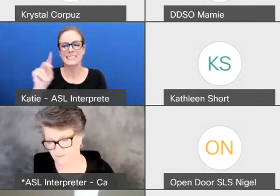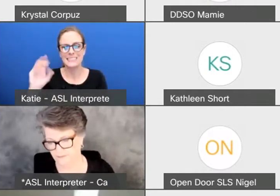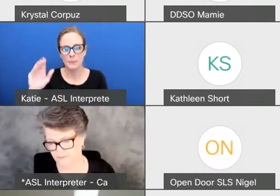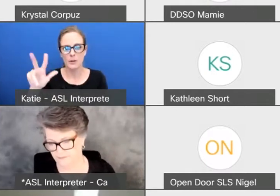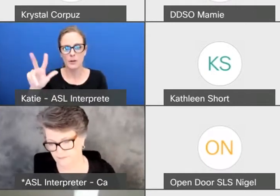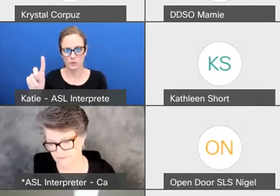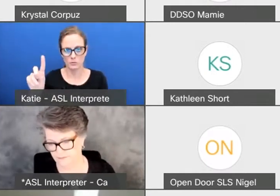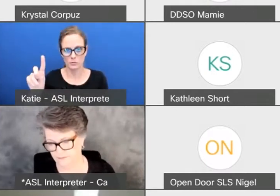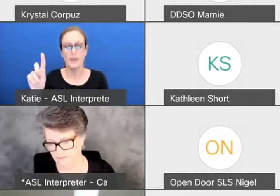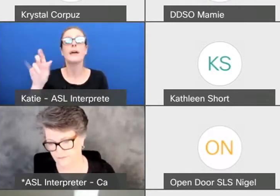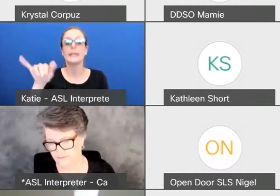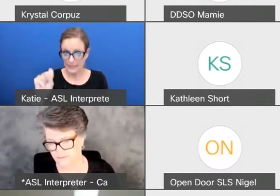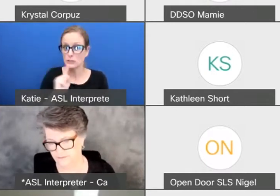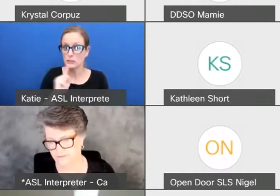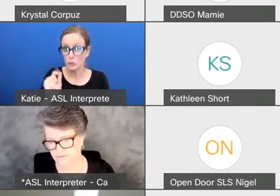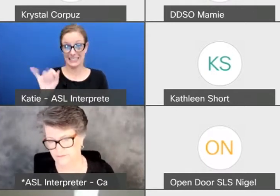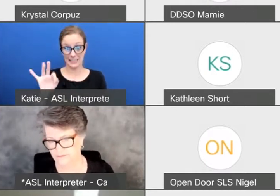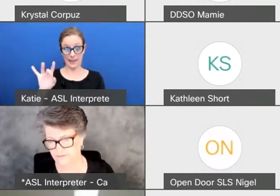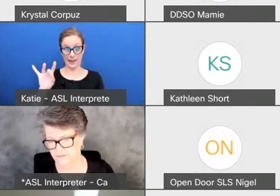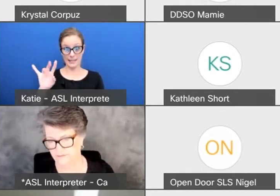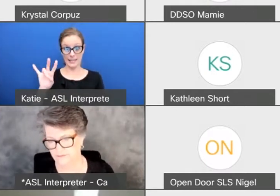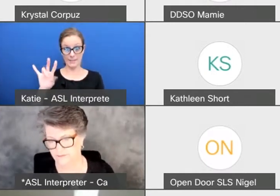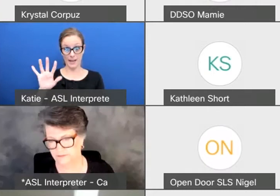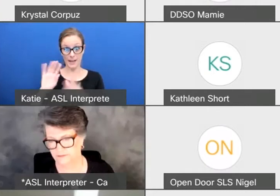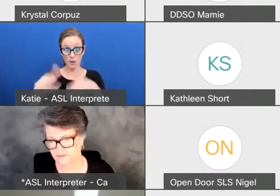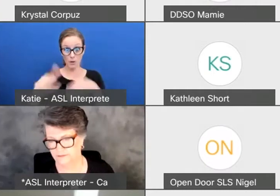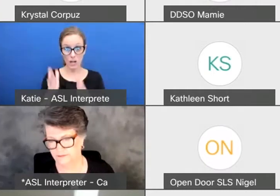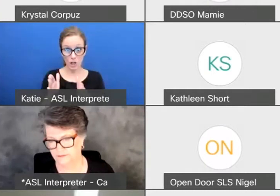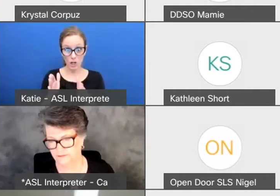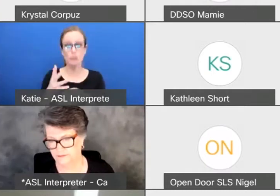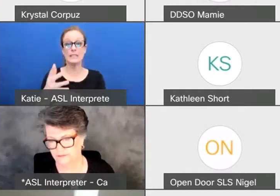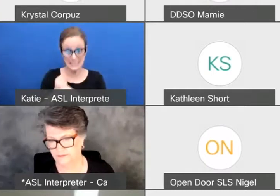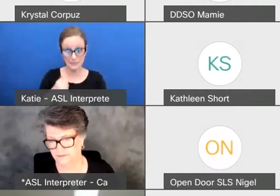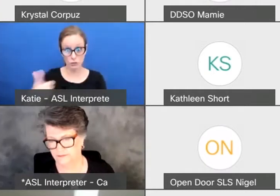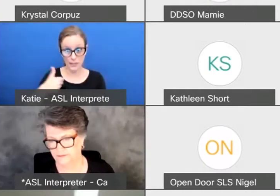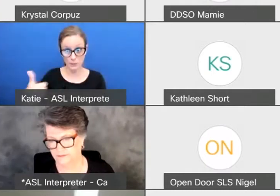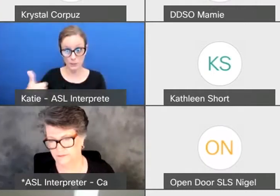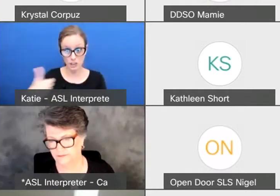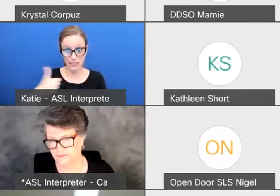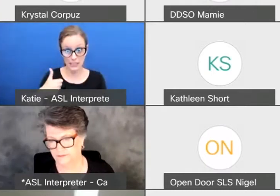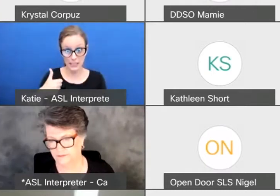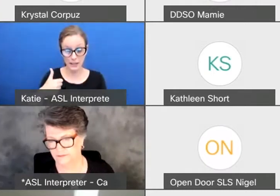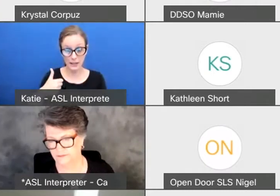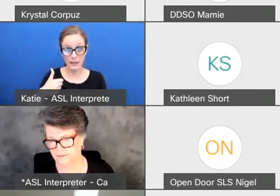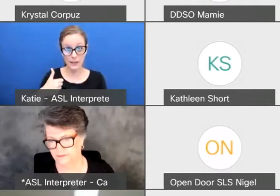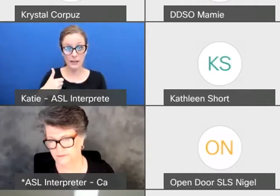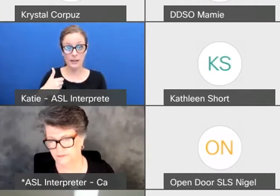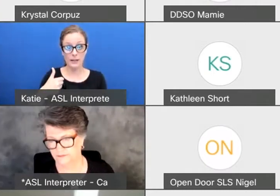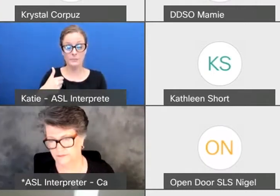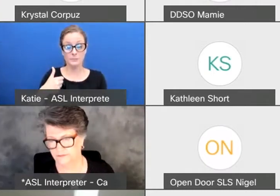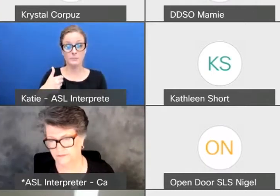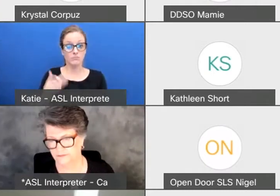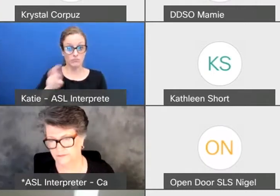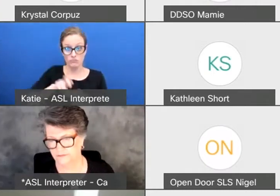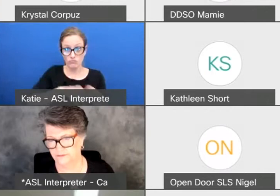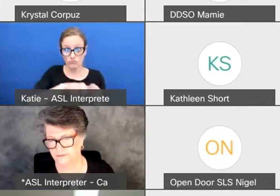true that if you're an 875 provider receiving transportation and you're just doing that transportation,